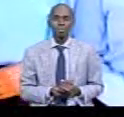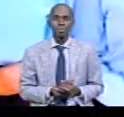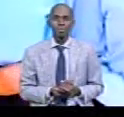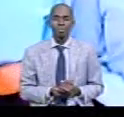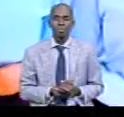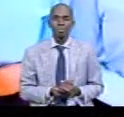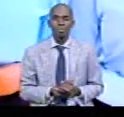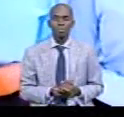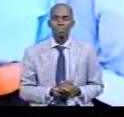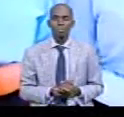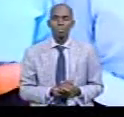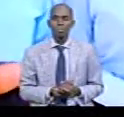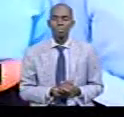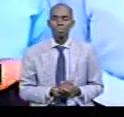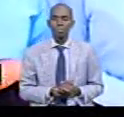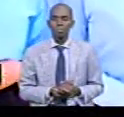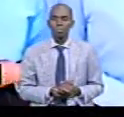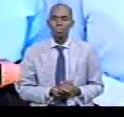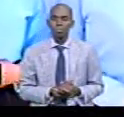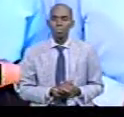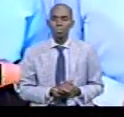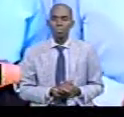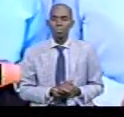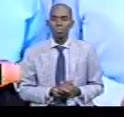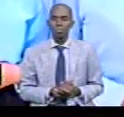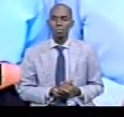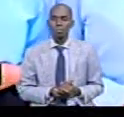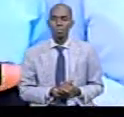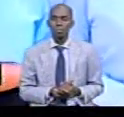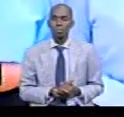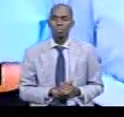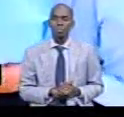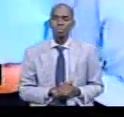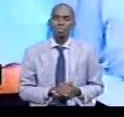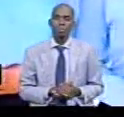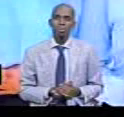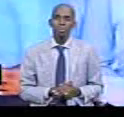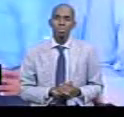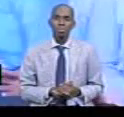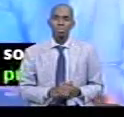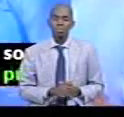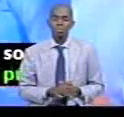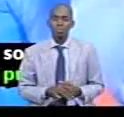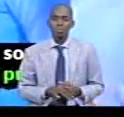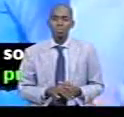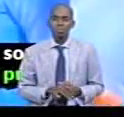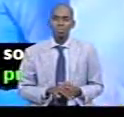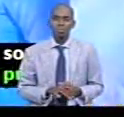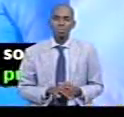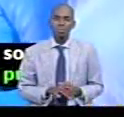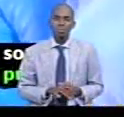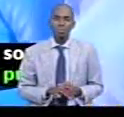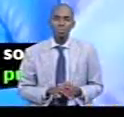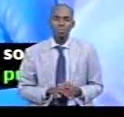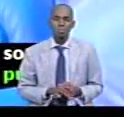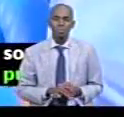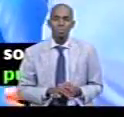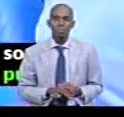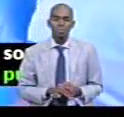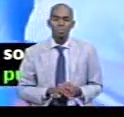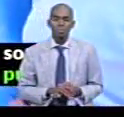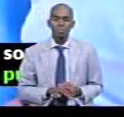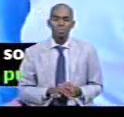His glorious visitation. When we sing the name of Jesus, glorious